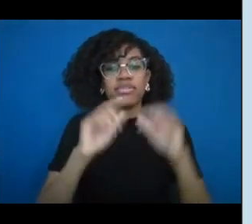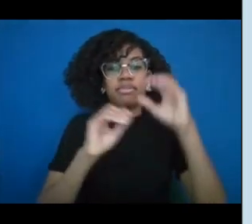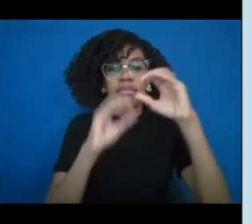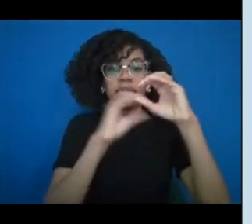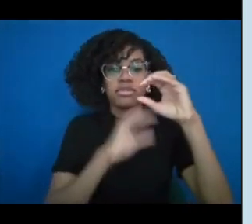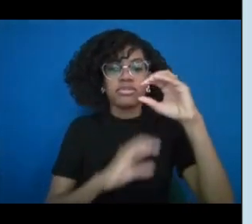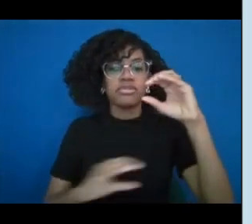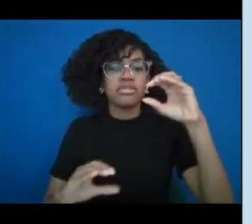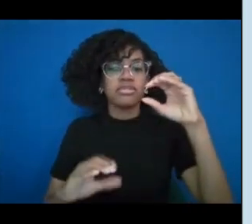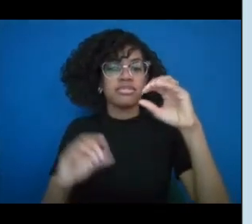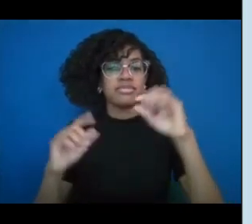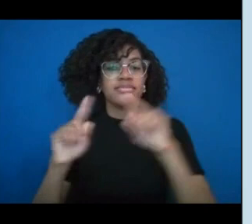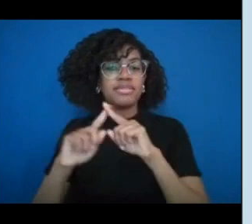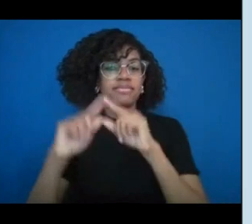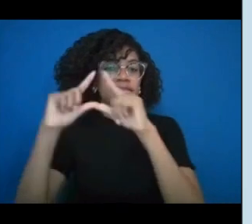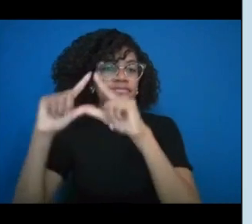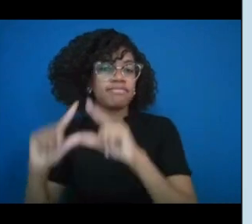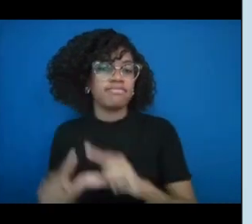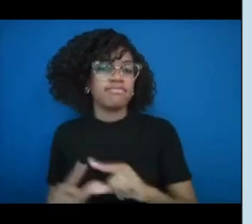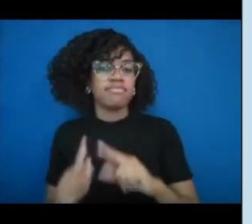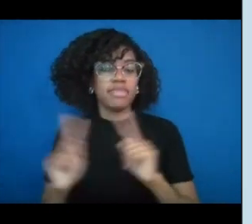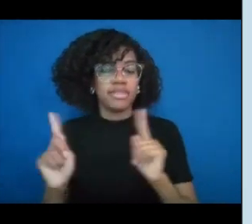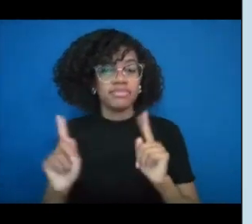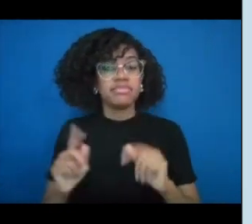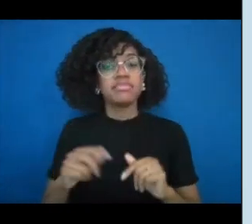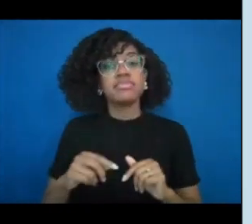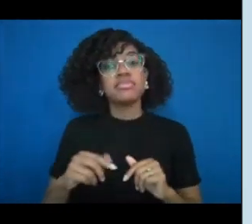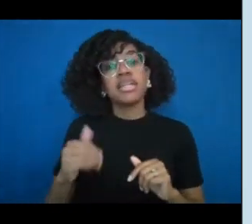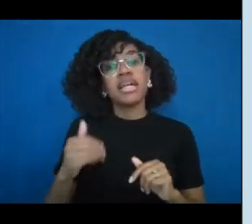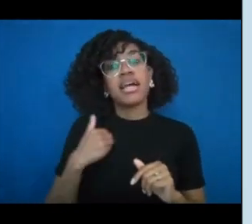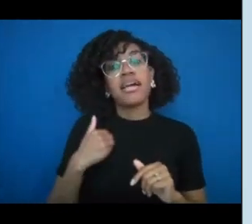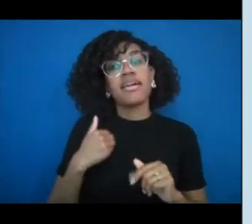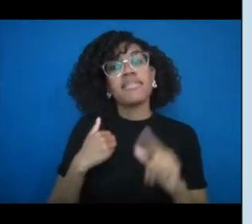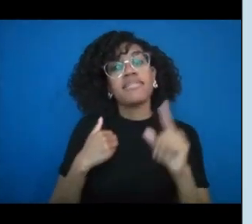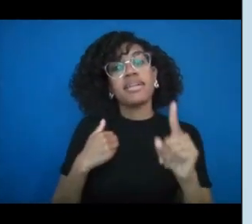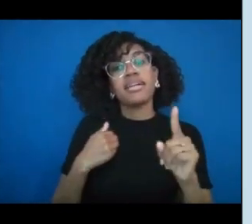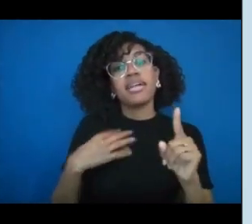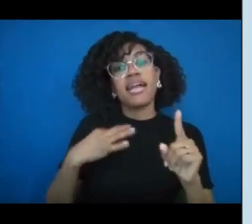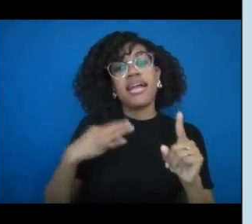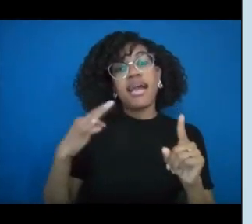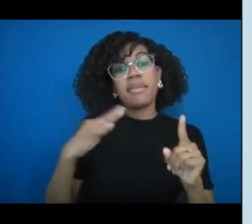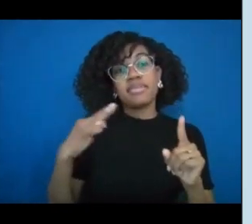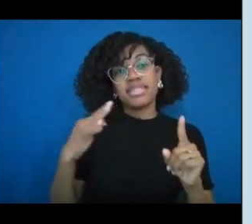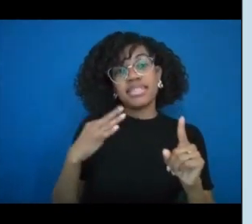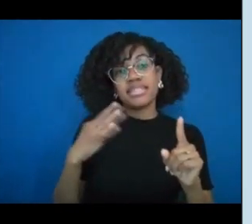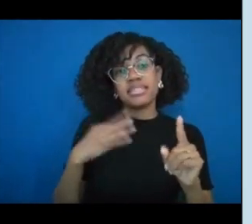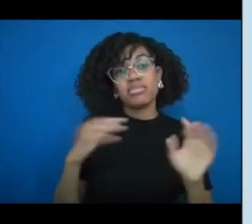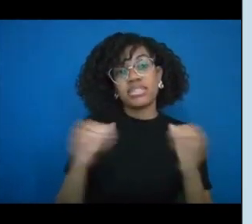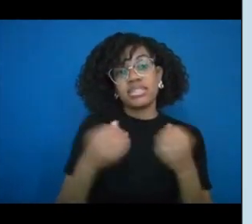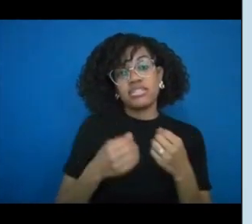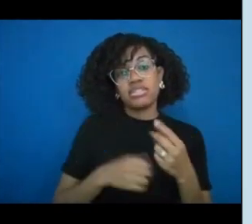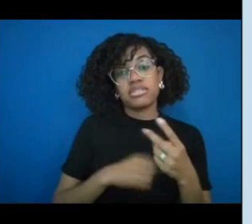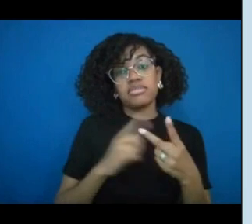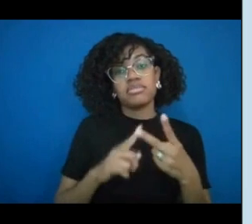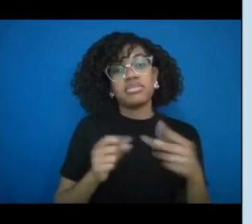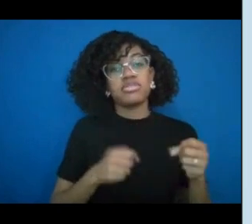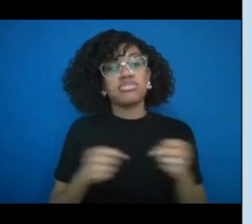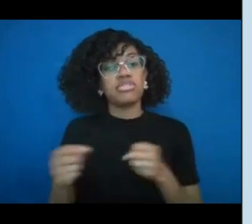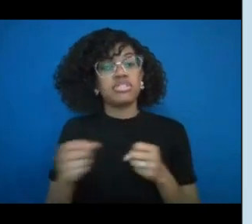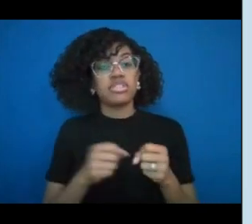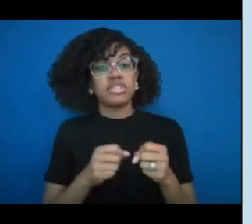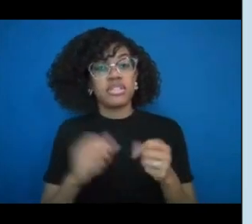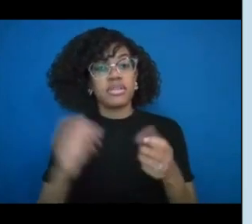have the applicant organization, the strategic partners that help you provide the services